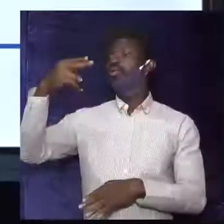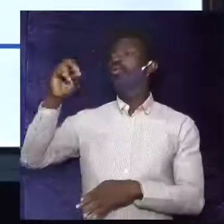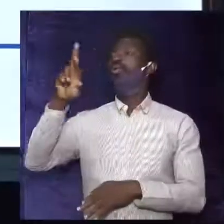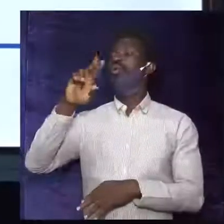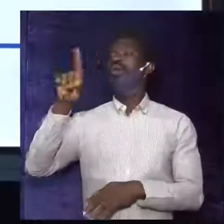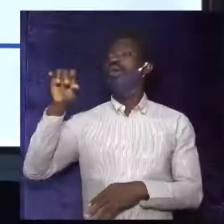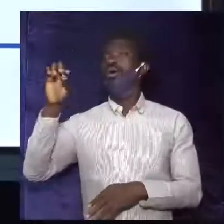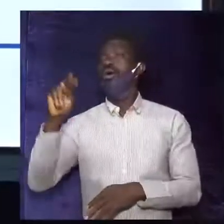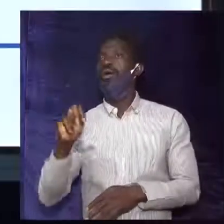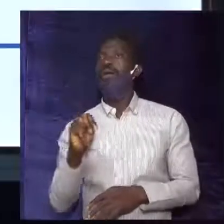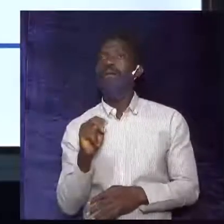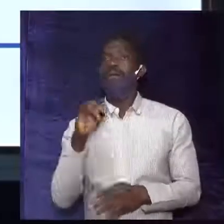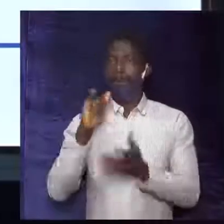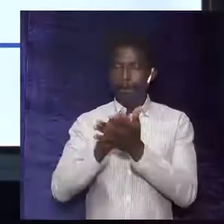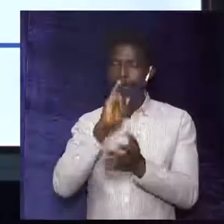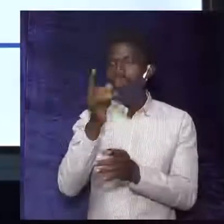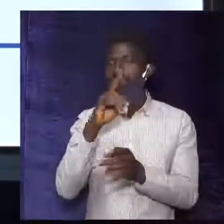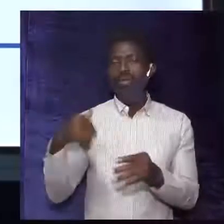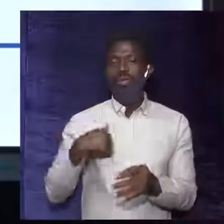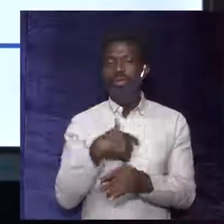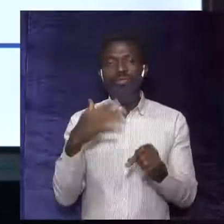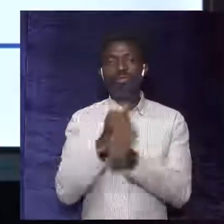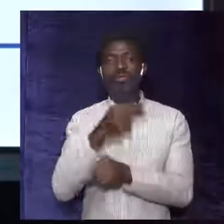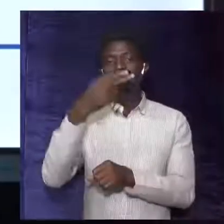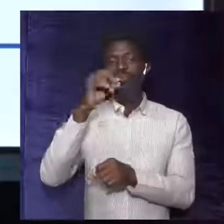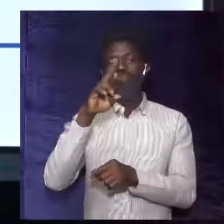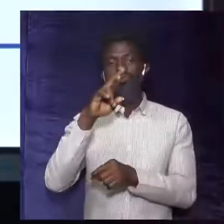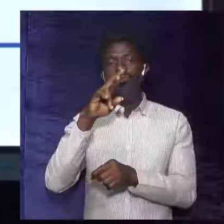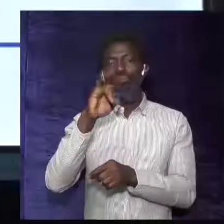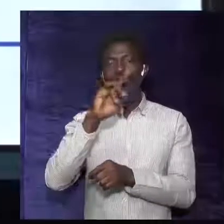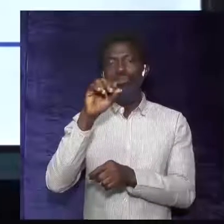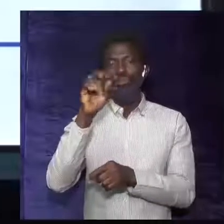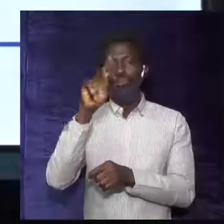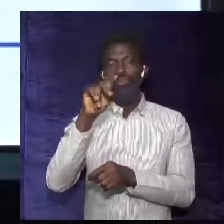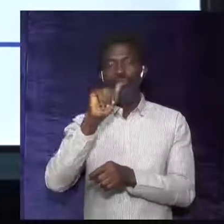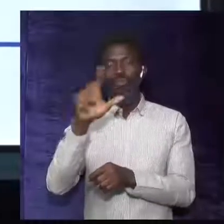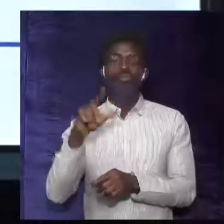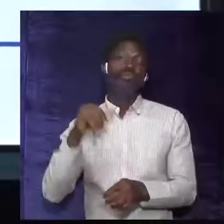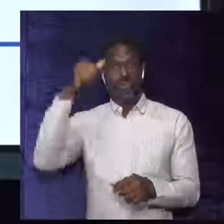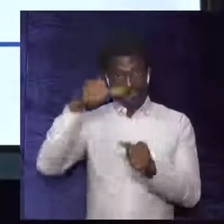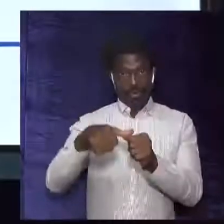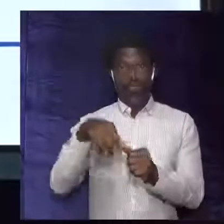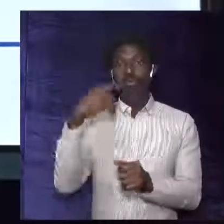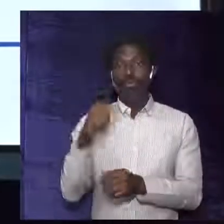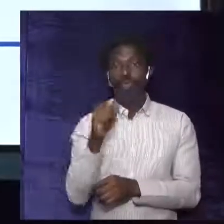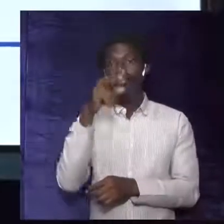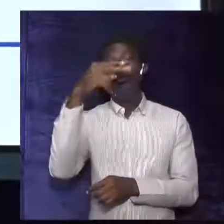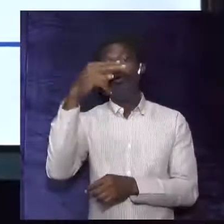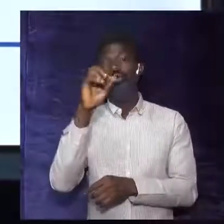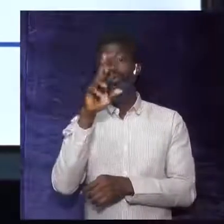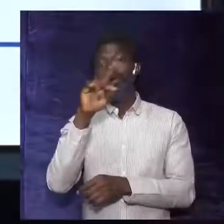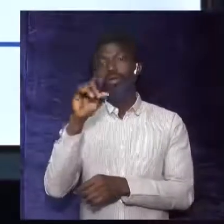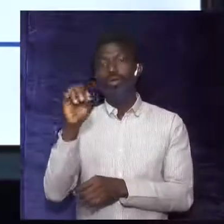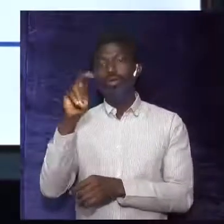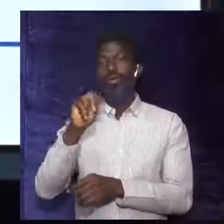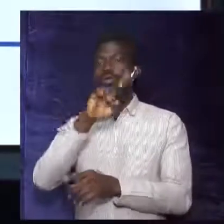the horizon, and it is from the word horizon that we get horizontal. Okay, so whenever you want to remember